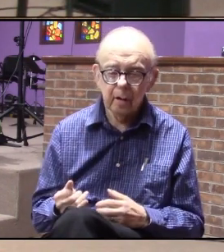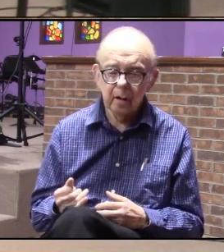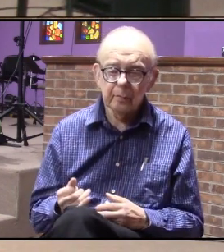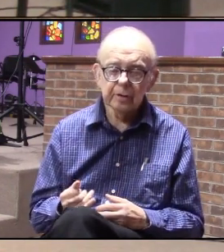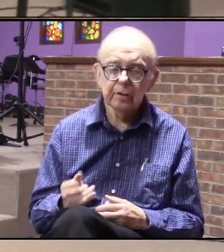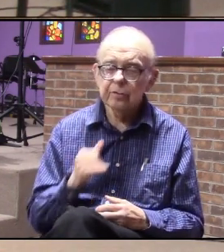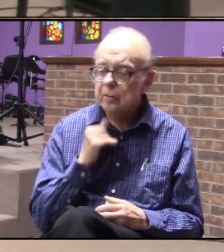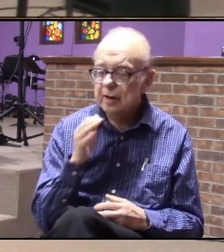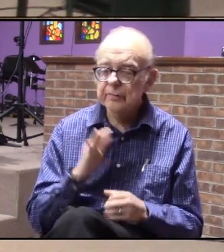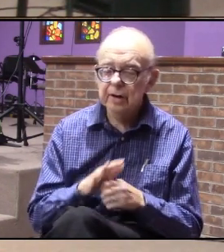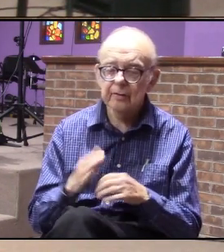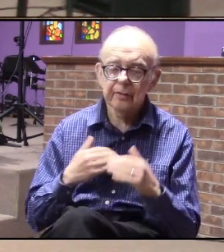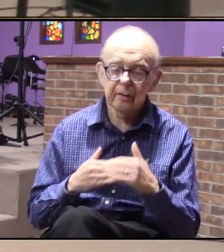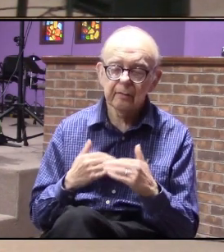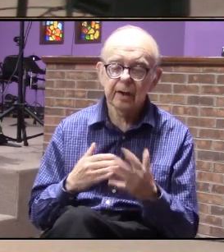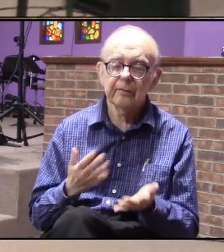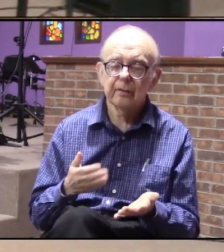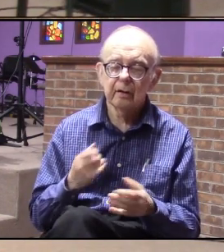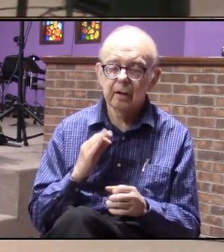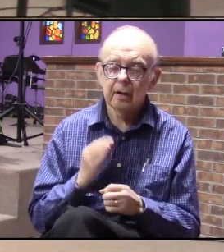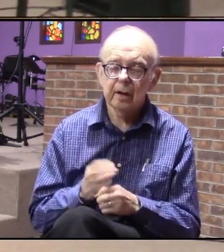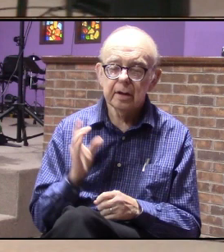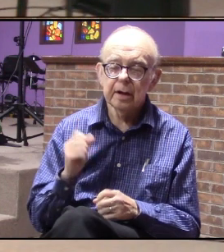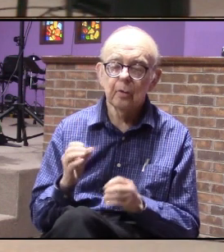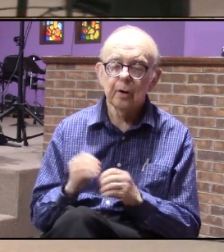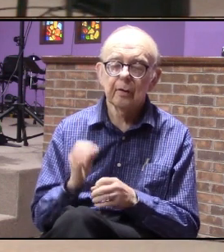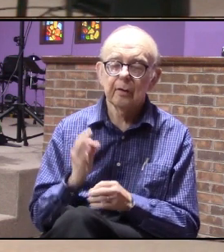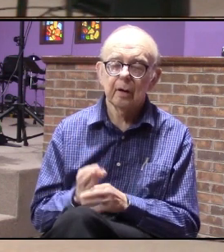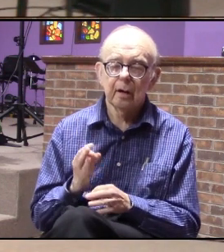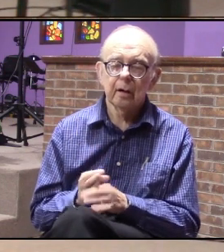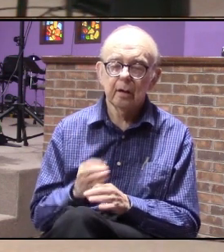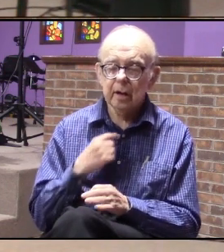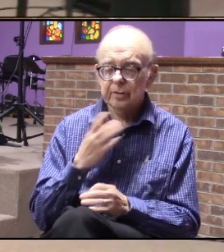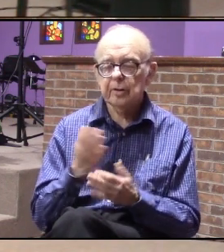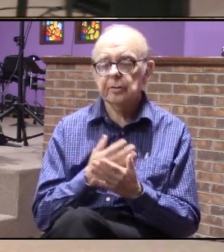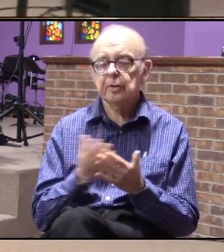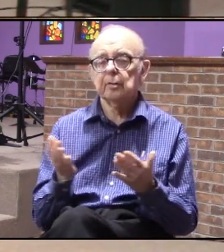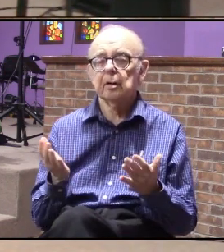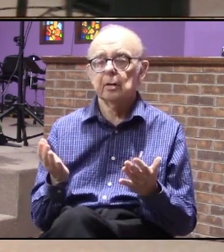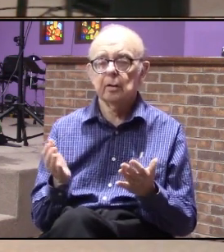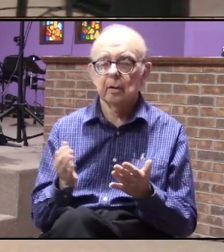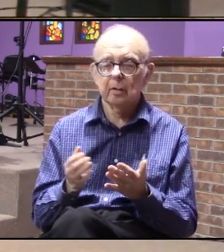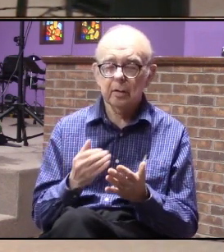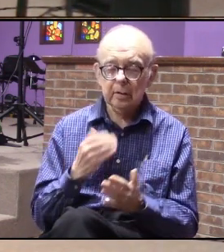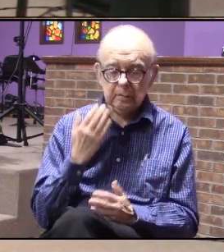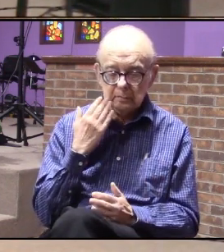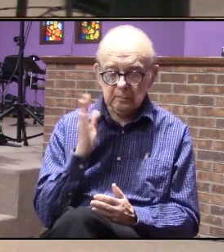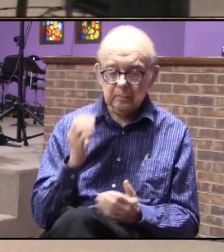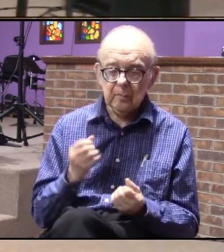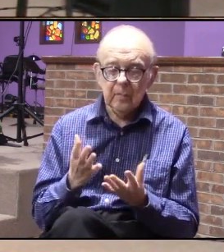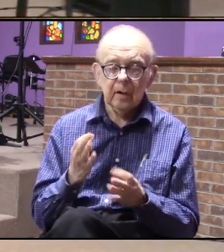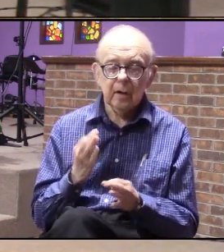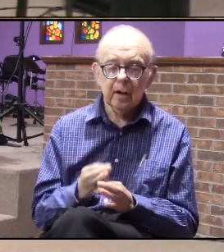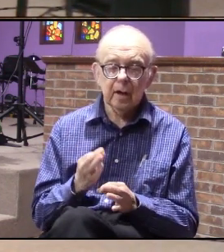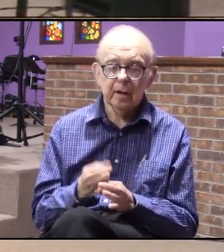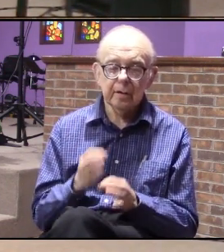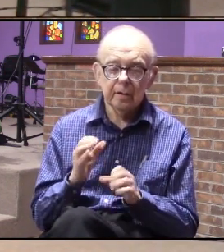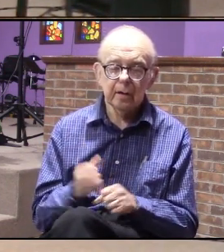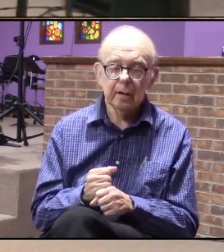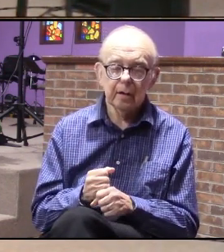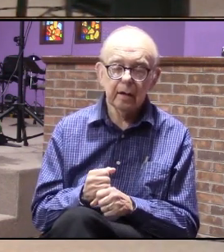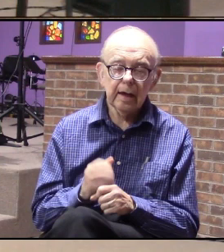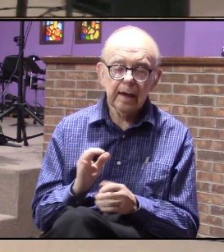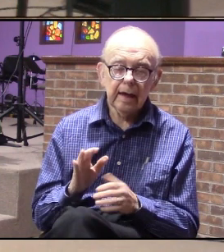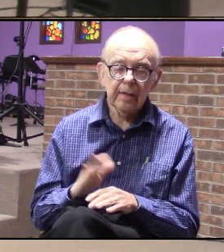of faith. So you just need to get some more faith. Well, let me say this. I don't know how much more faith you could get than